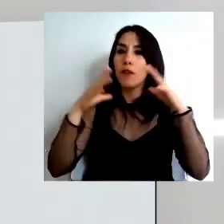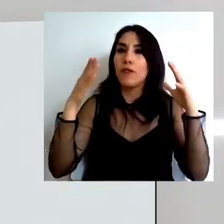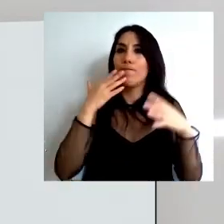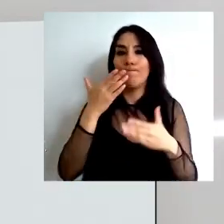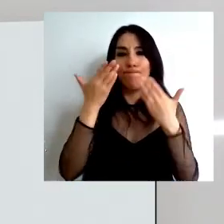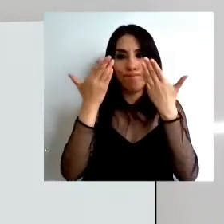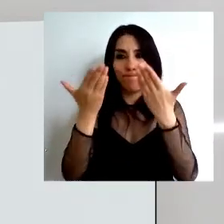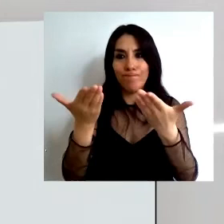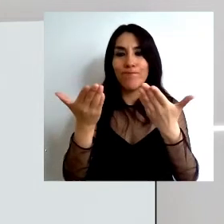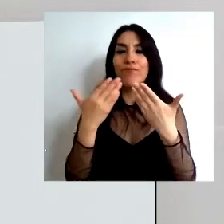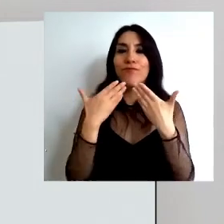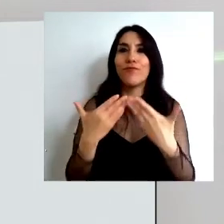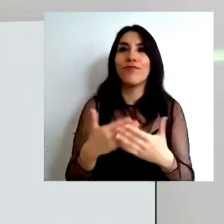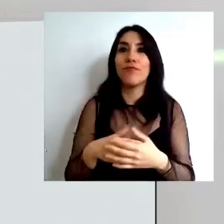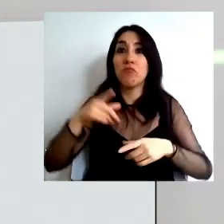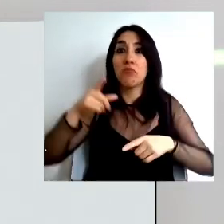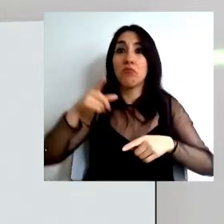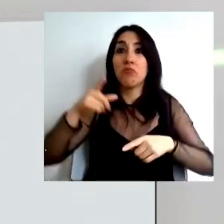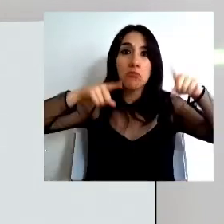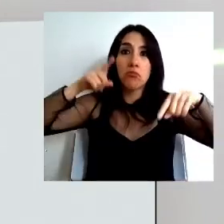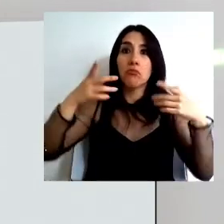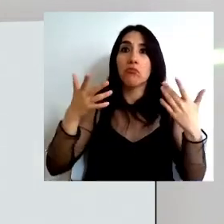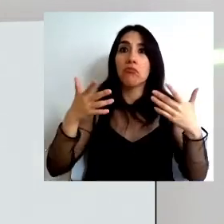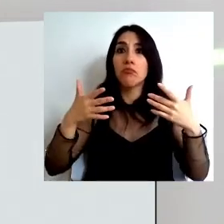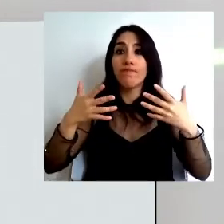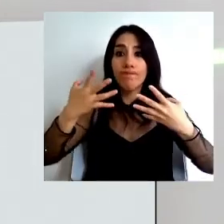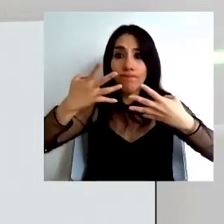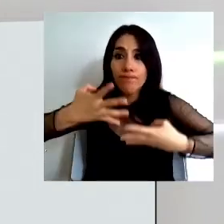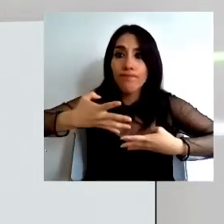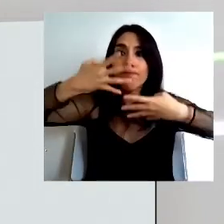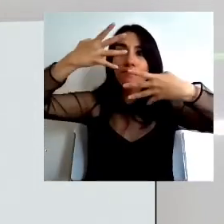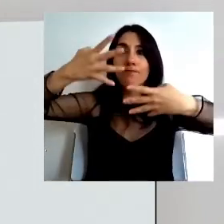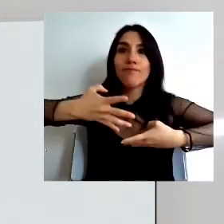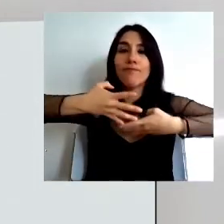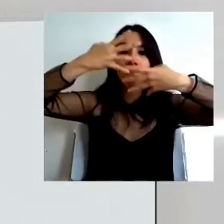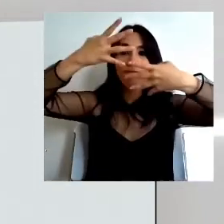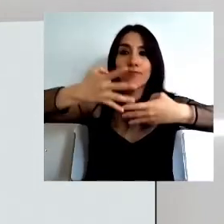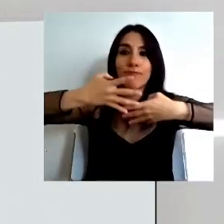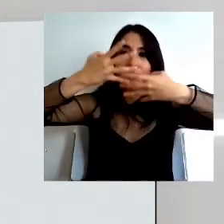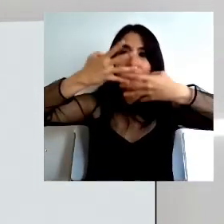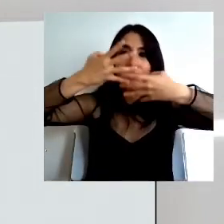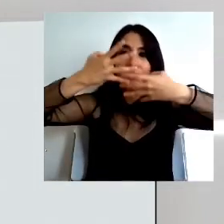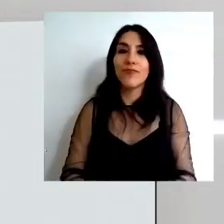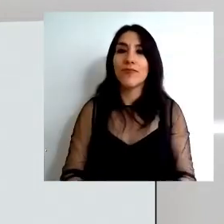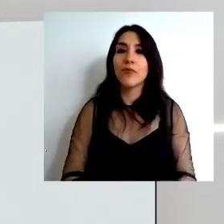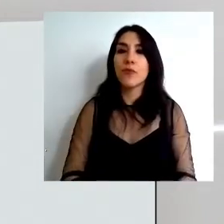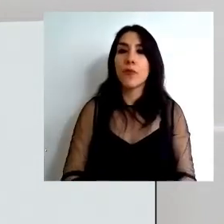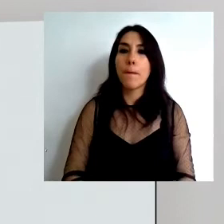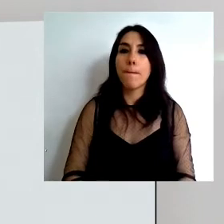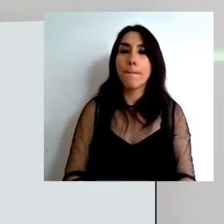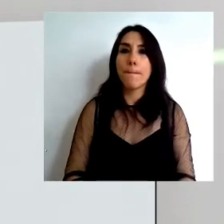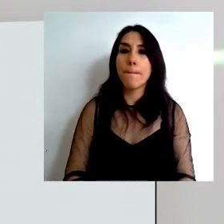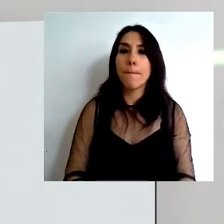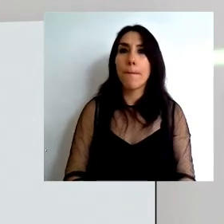free to post them. We'll try to take them in the remaining minutes we have. I would just like